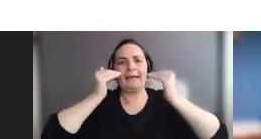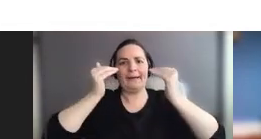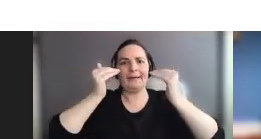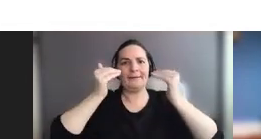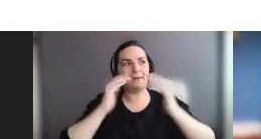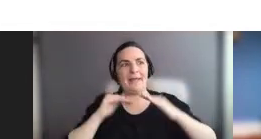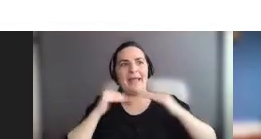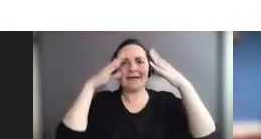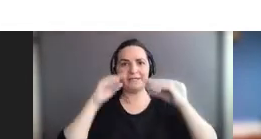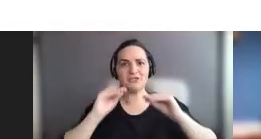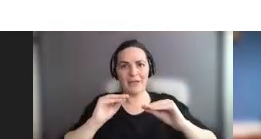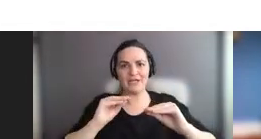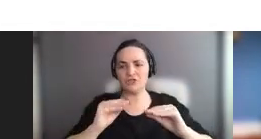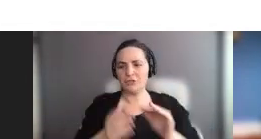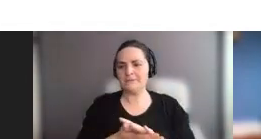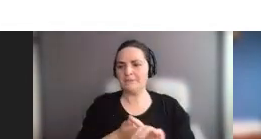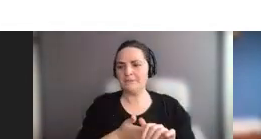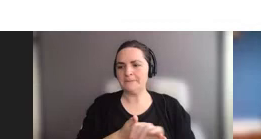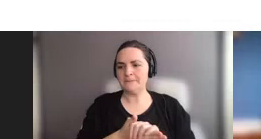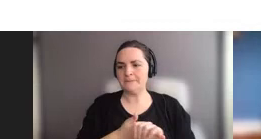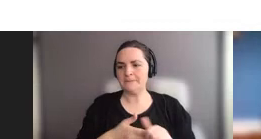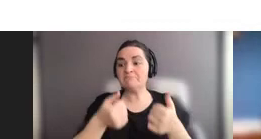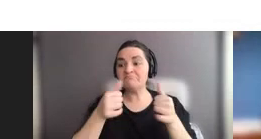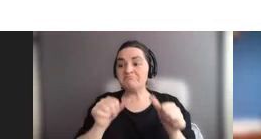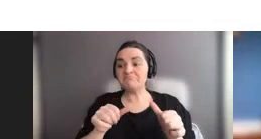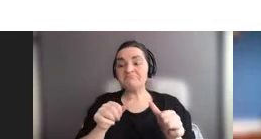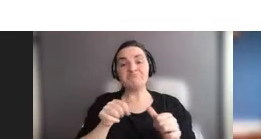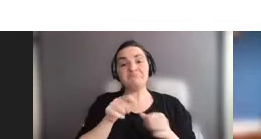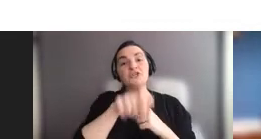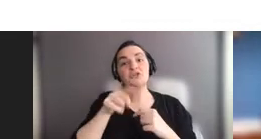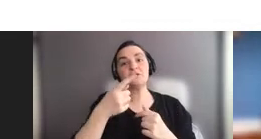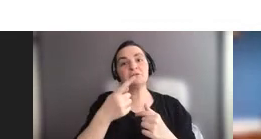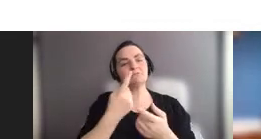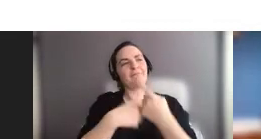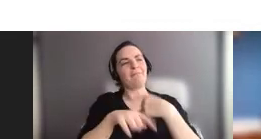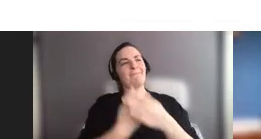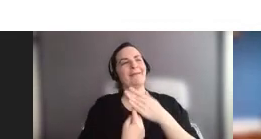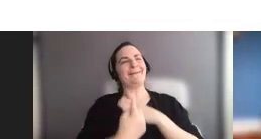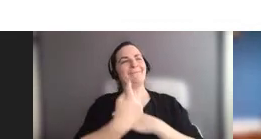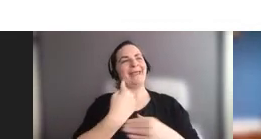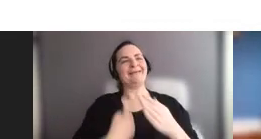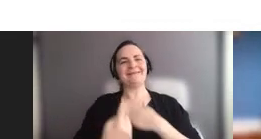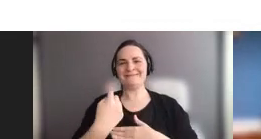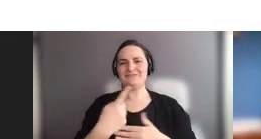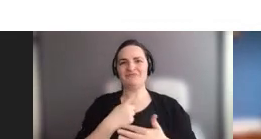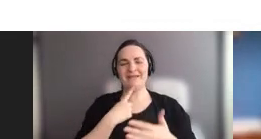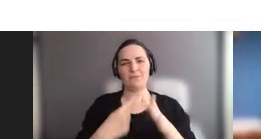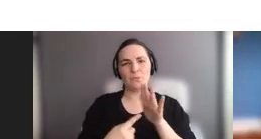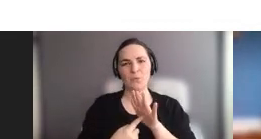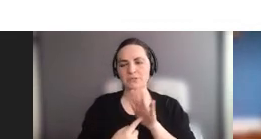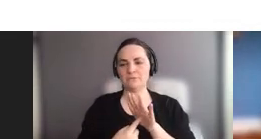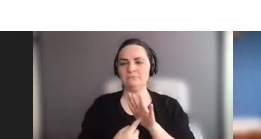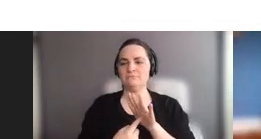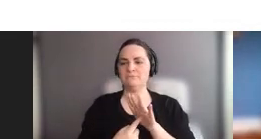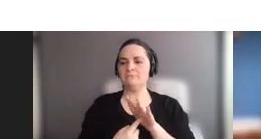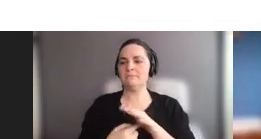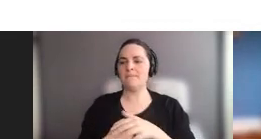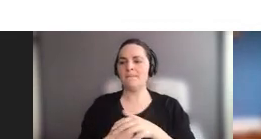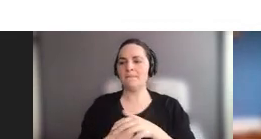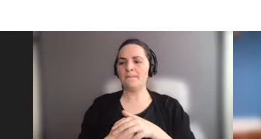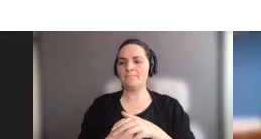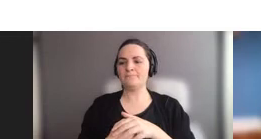as being key strategies in assessment. And you've got this idea, and I'm going to talk about this a